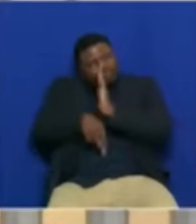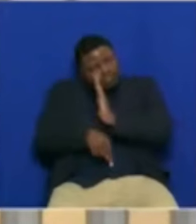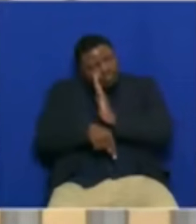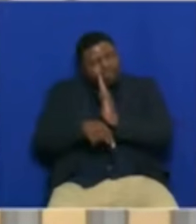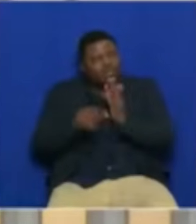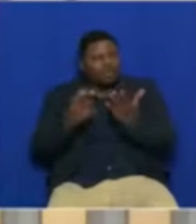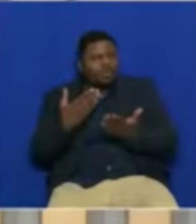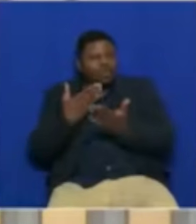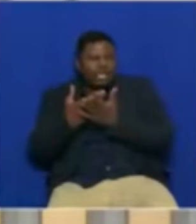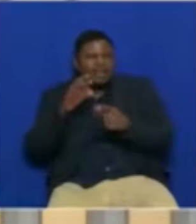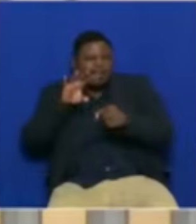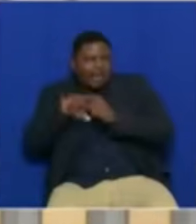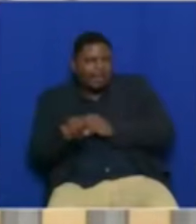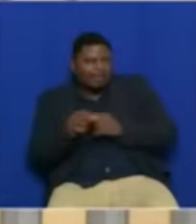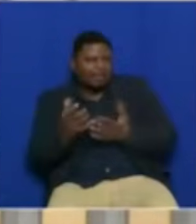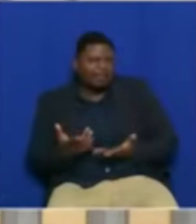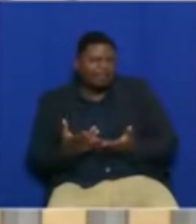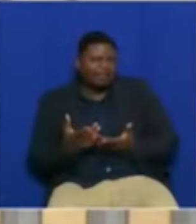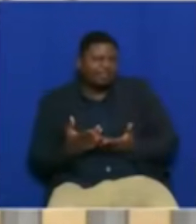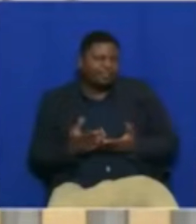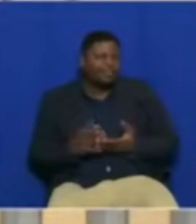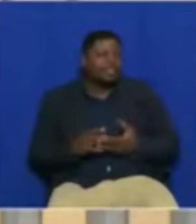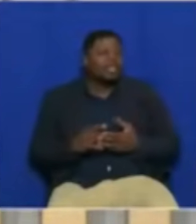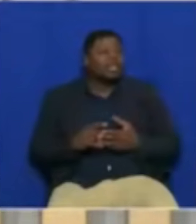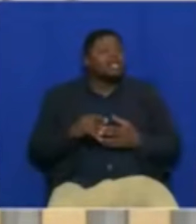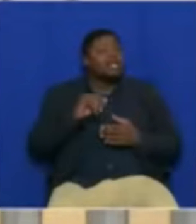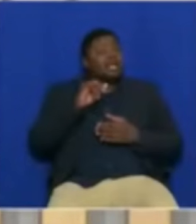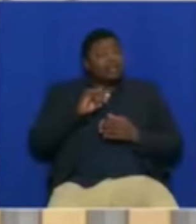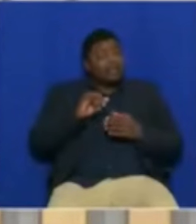about a cover-up in a docket. So